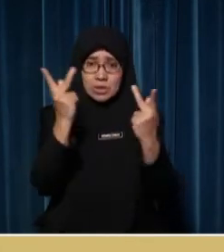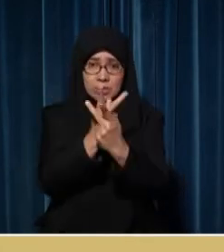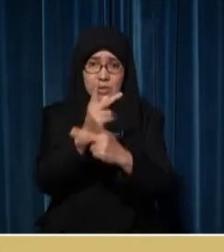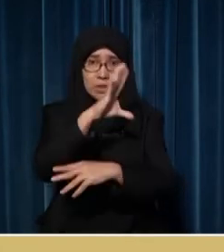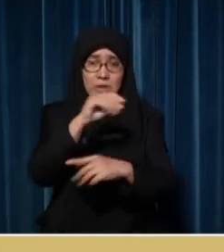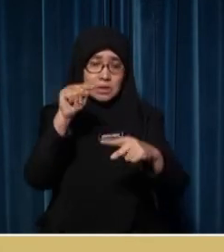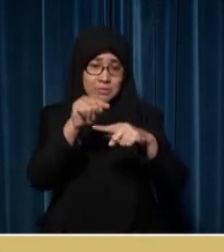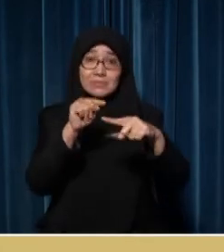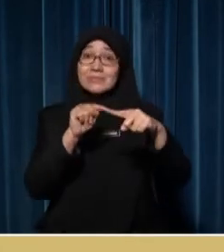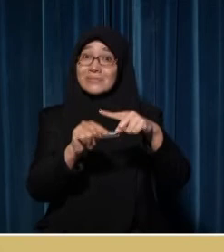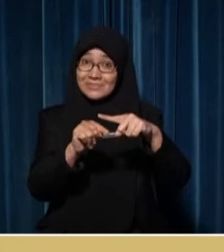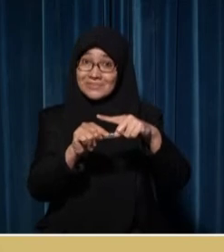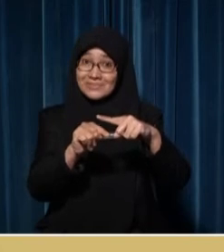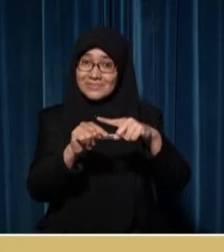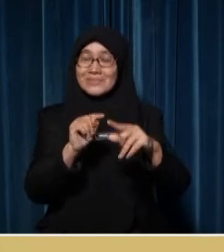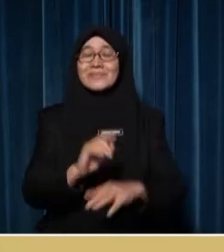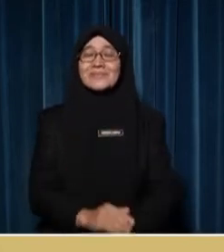division.